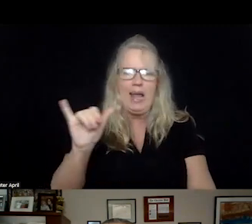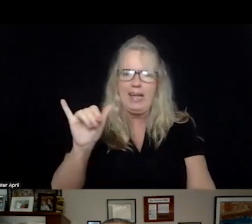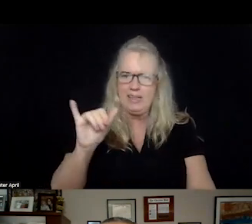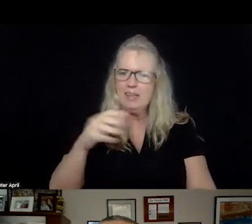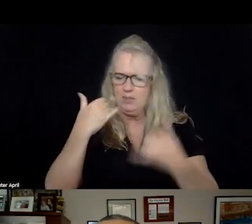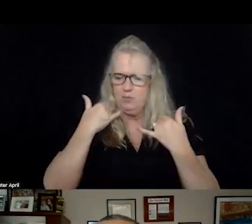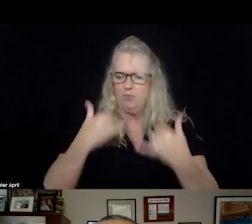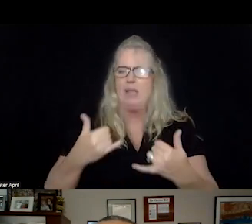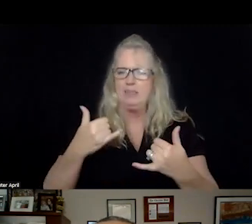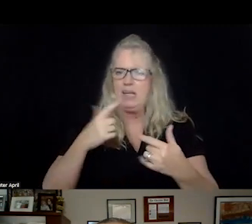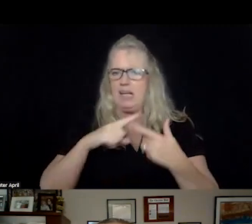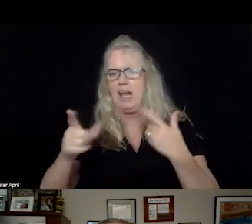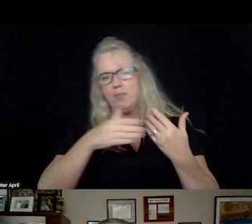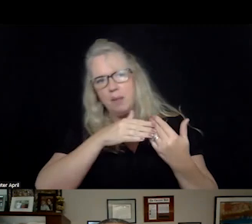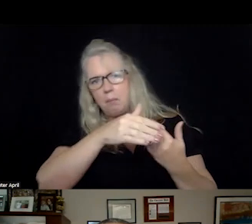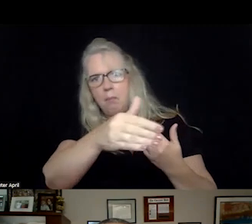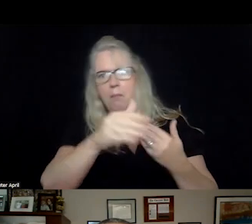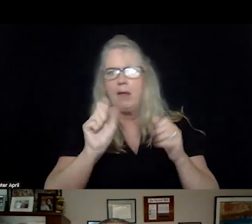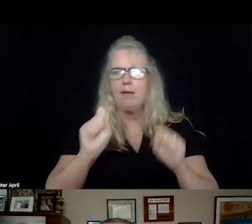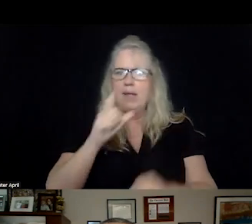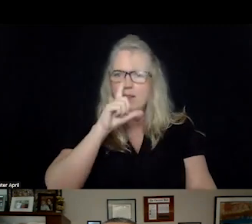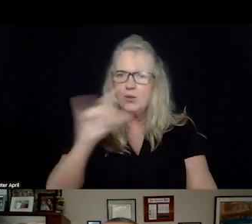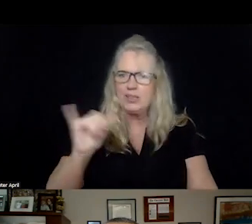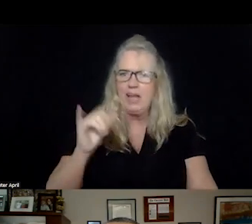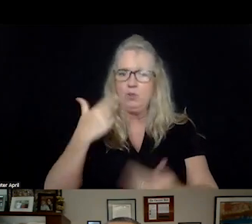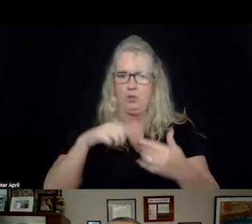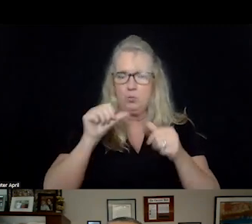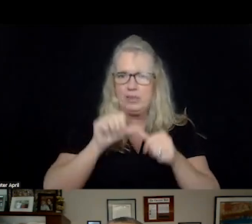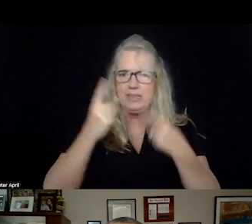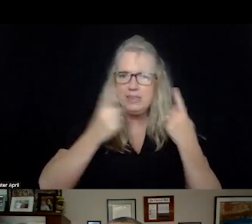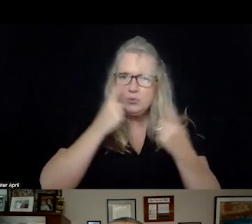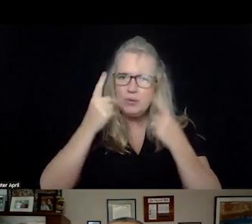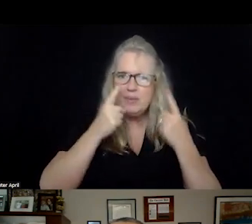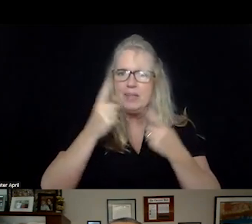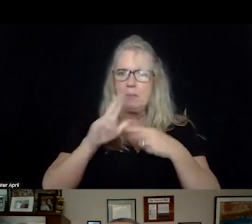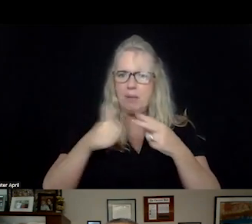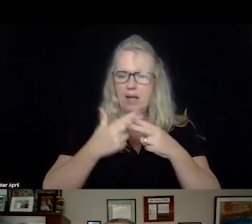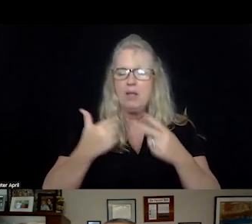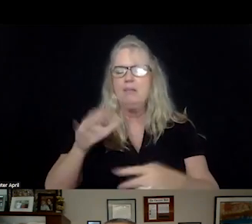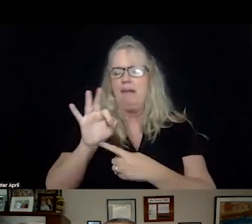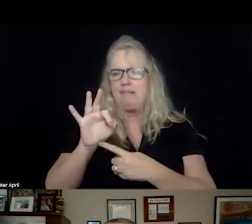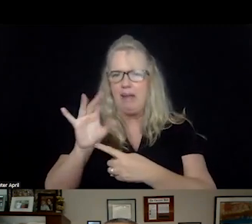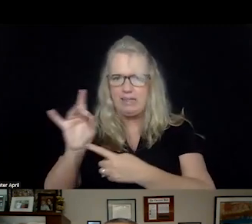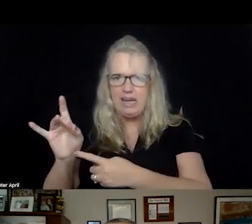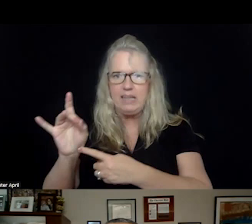but also potentially what it can look like. Because as we continue to think about things like 988,